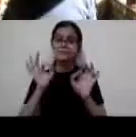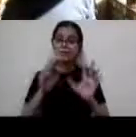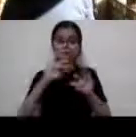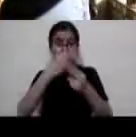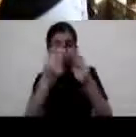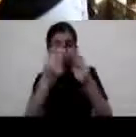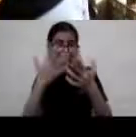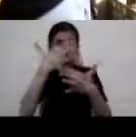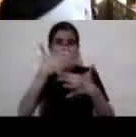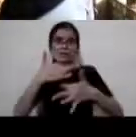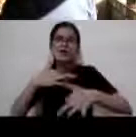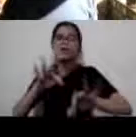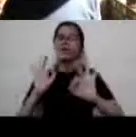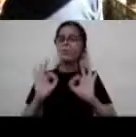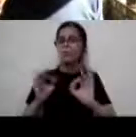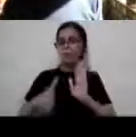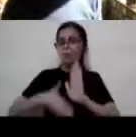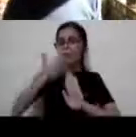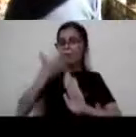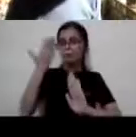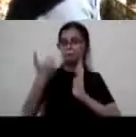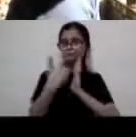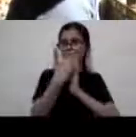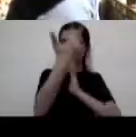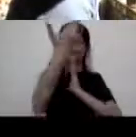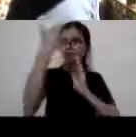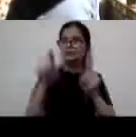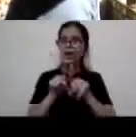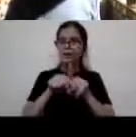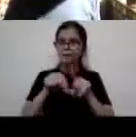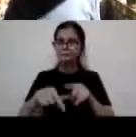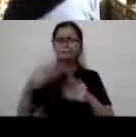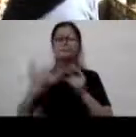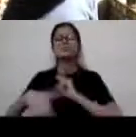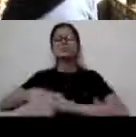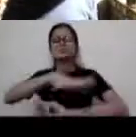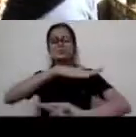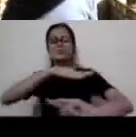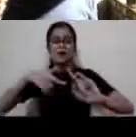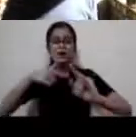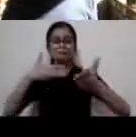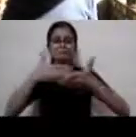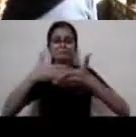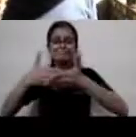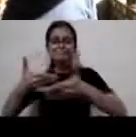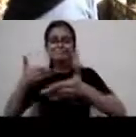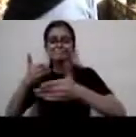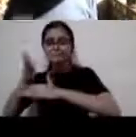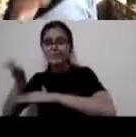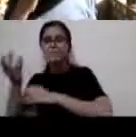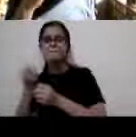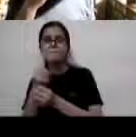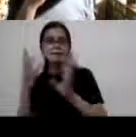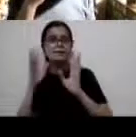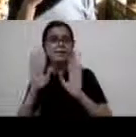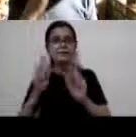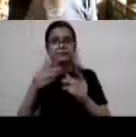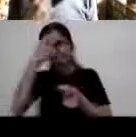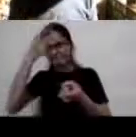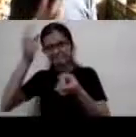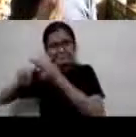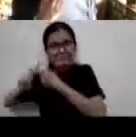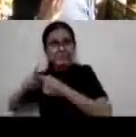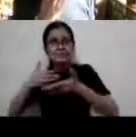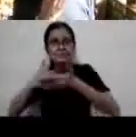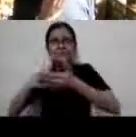at the wall of this situation, because there are challenges, a lot of unsolved issues and challenges that